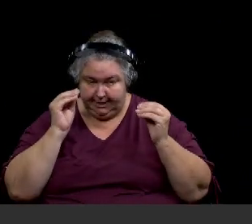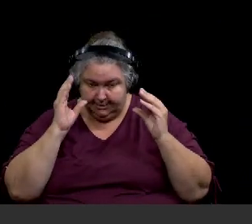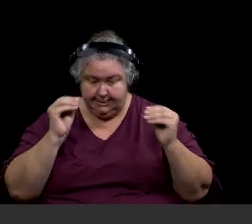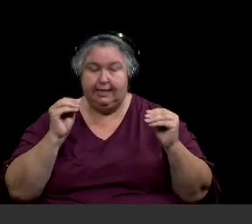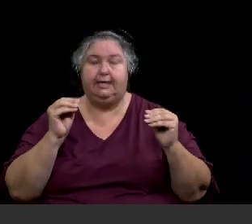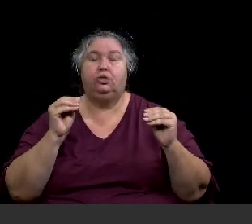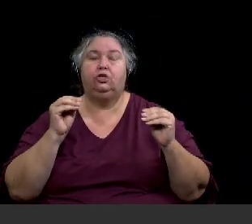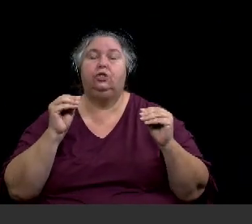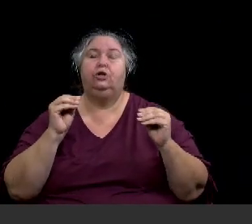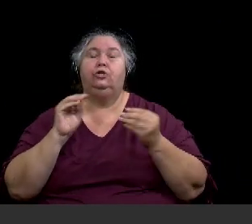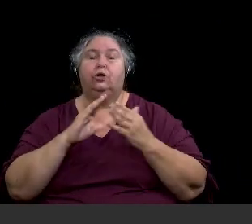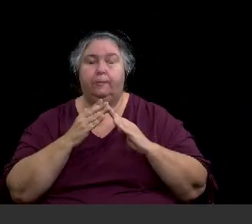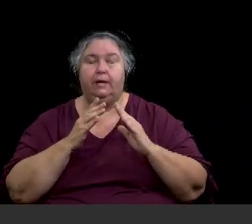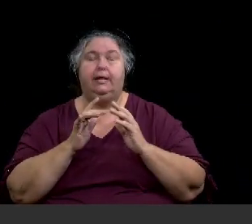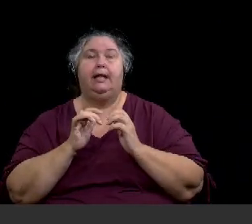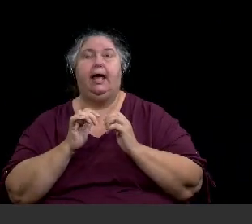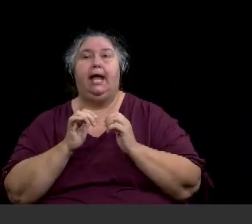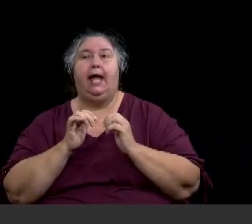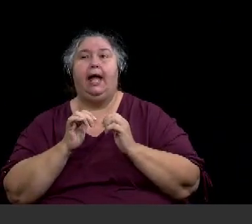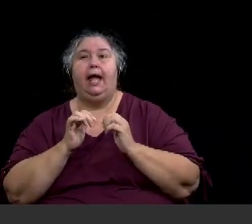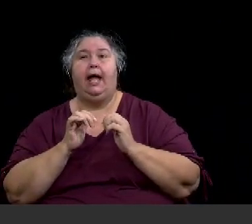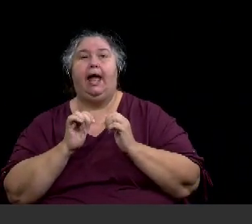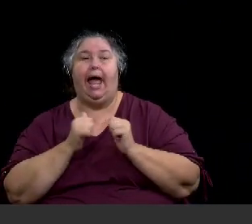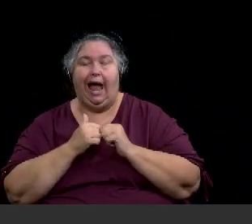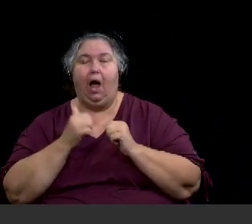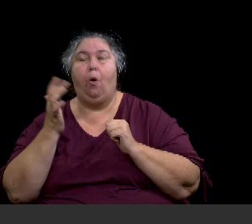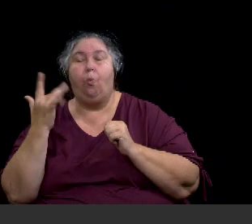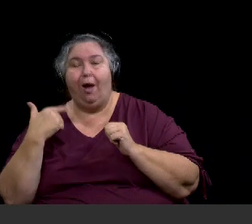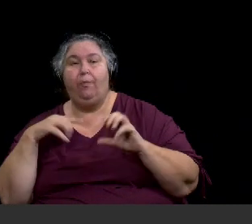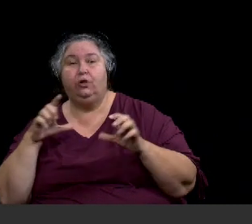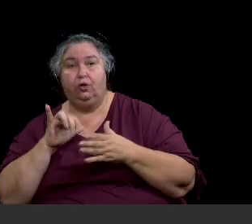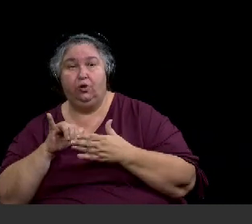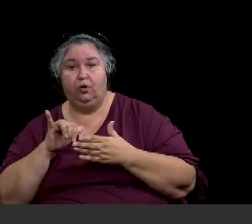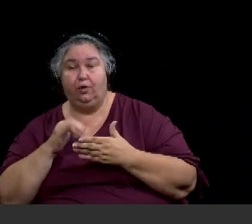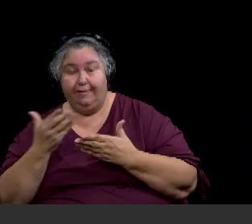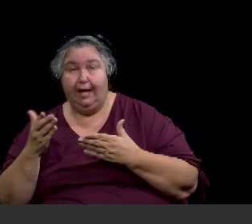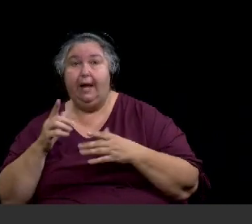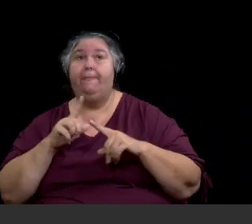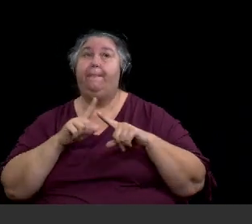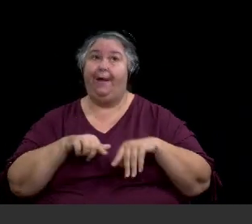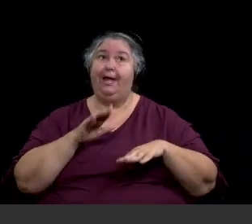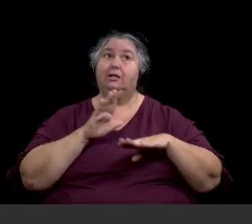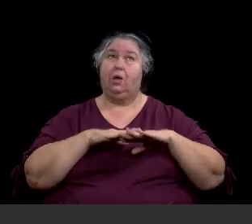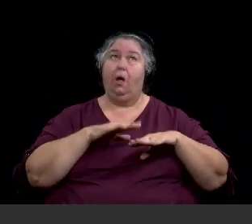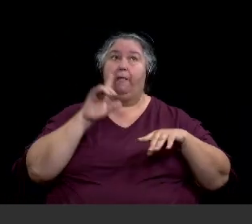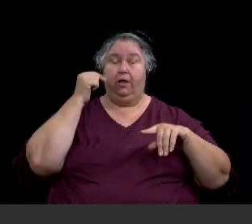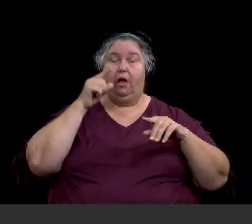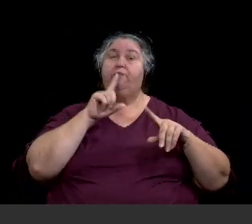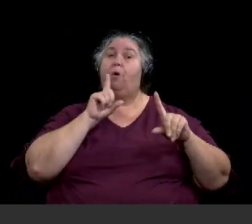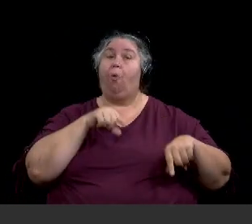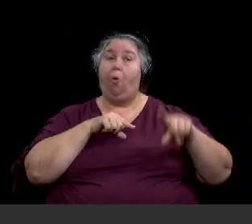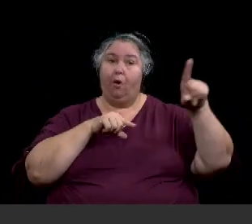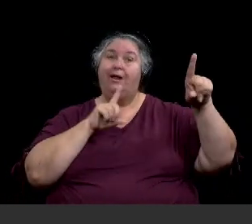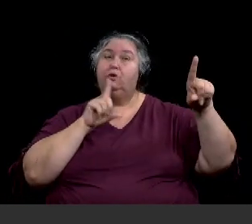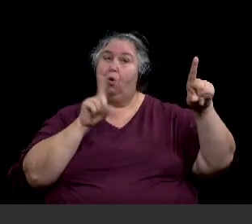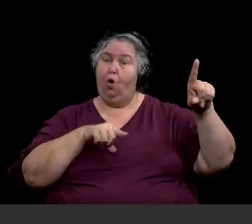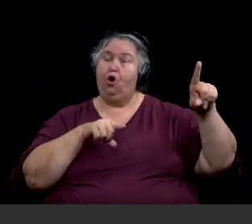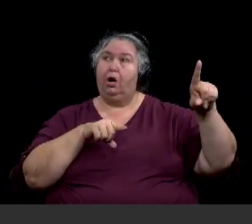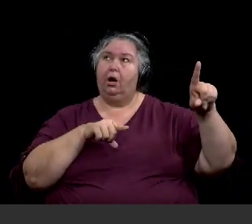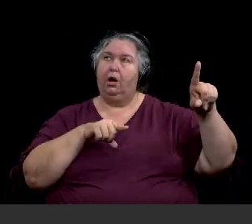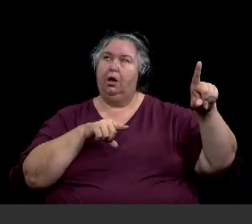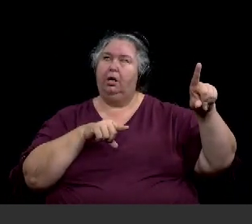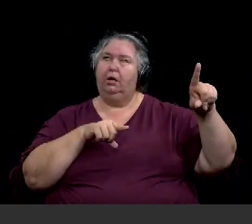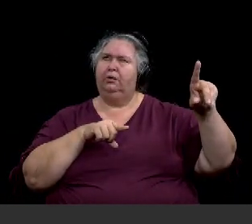how and why we do things, but based off the governor's orders. His order came out, I believe it